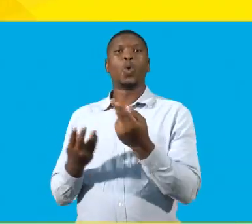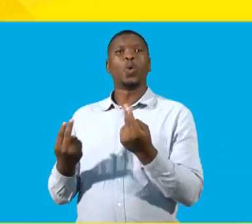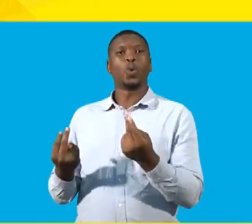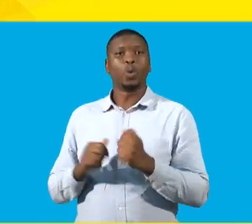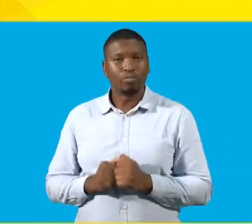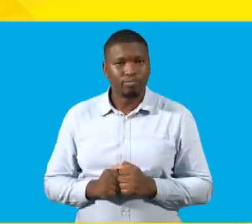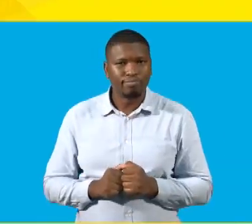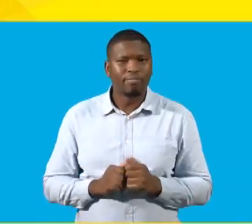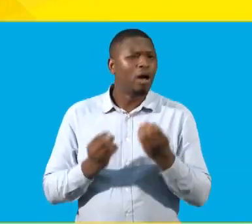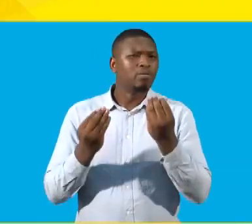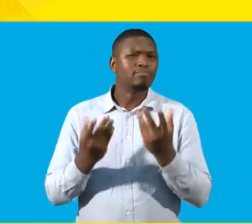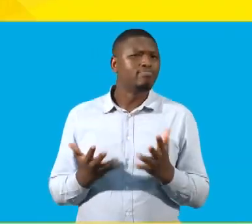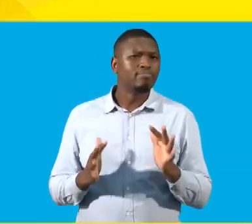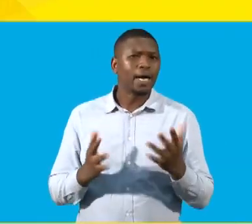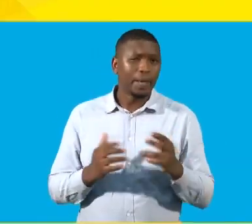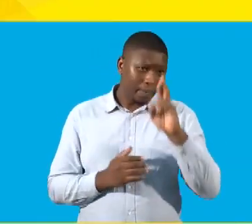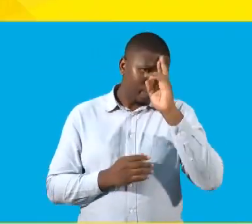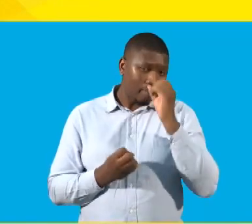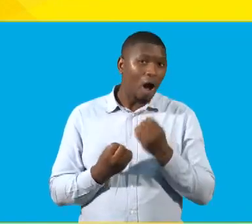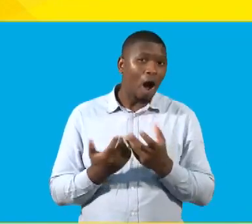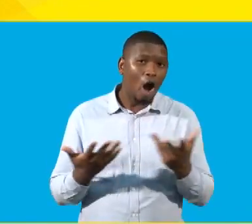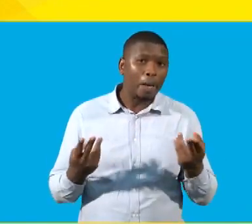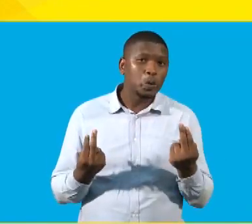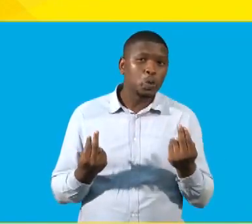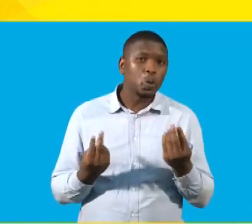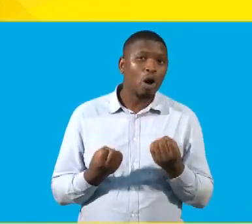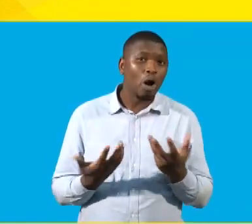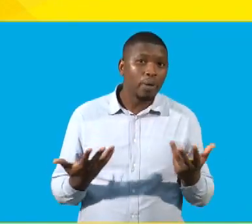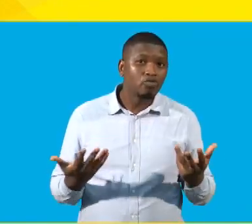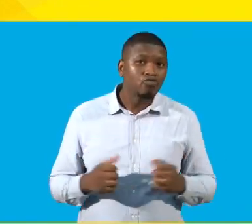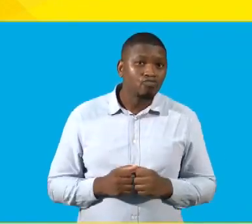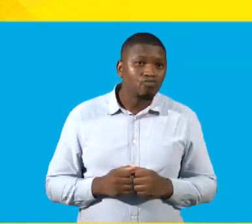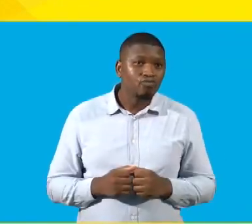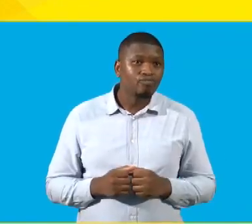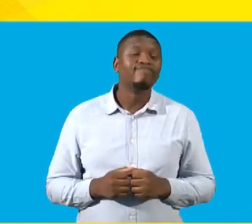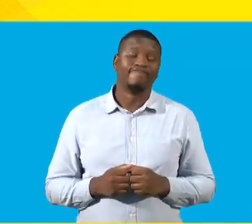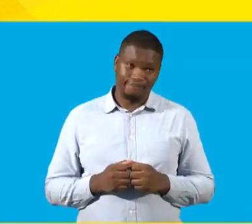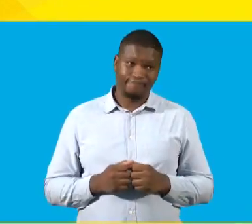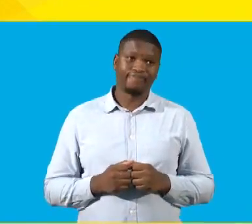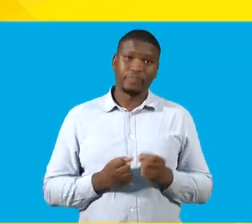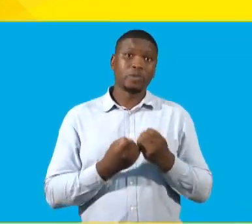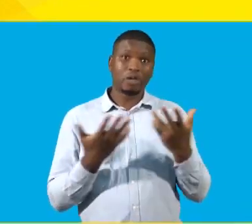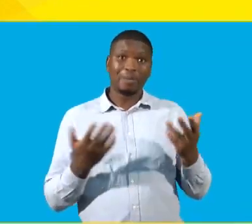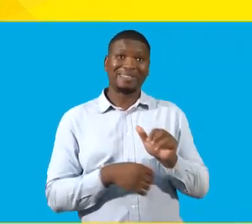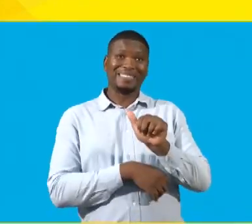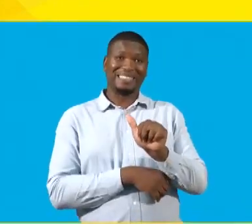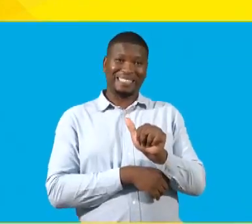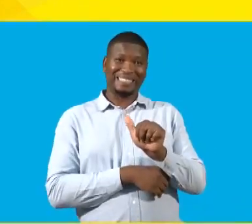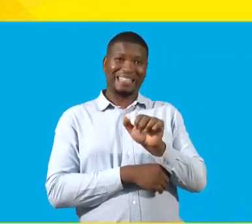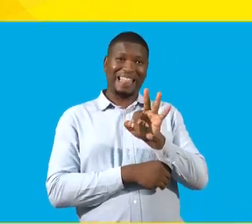new tractor. Now, how are we going to calculate that? Do you remember how much the new tractor is going to cost after 5 years? Well, that one is going to